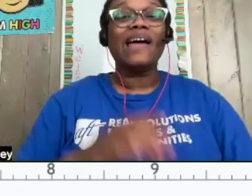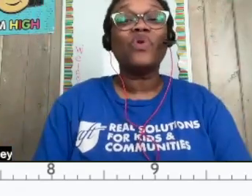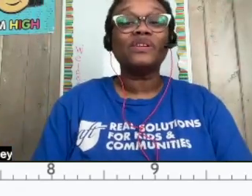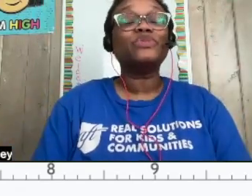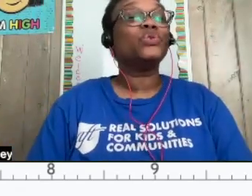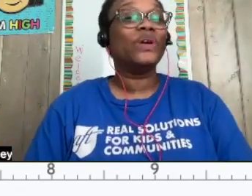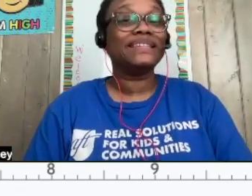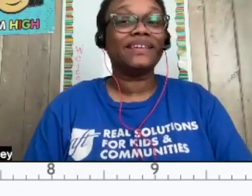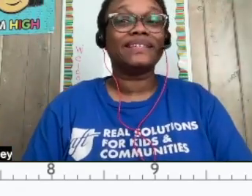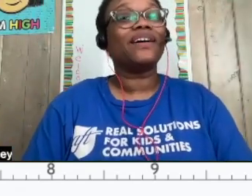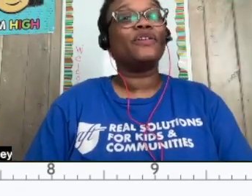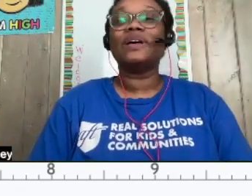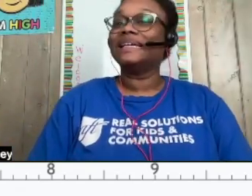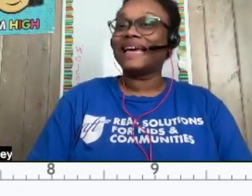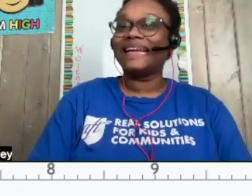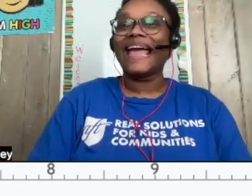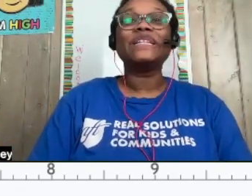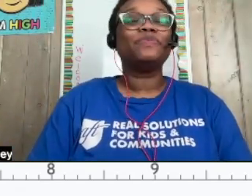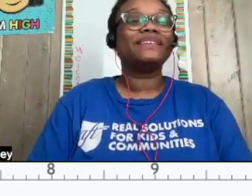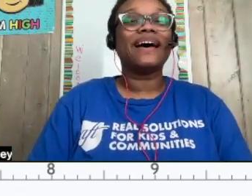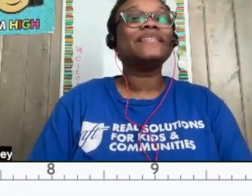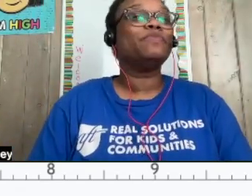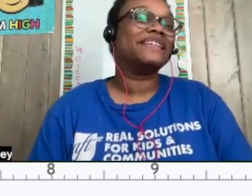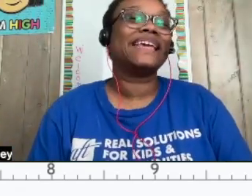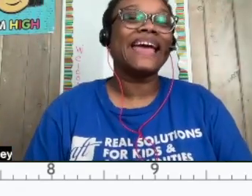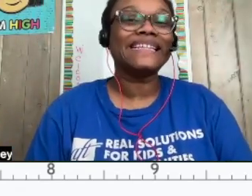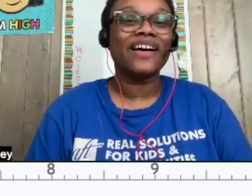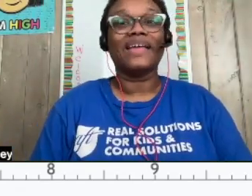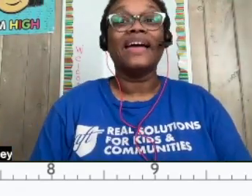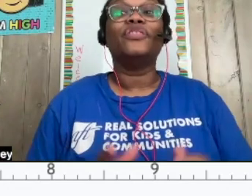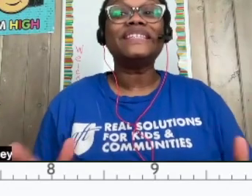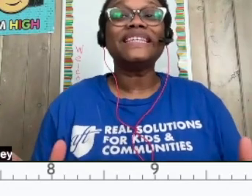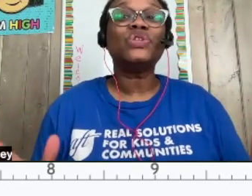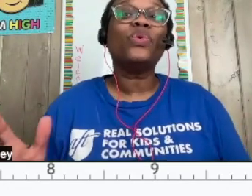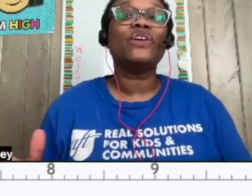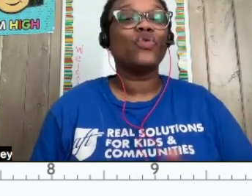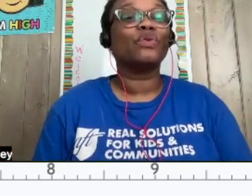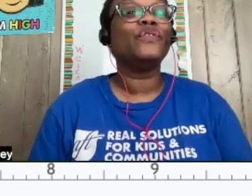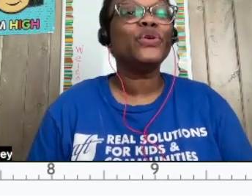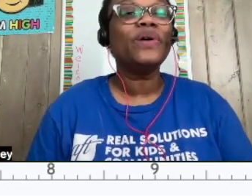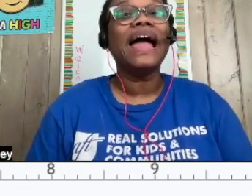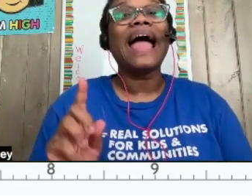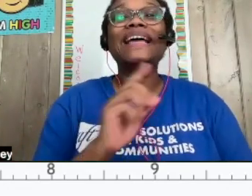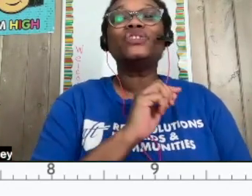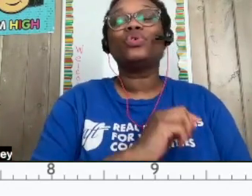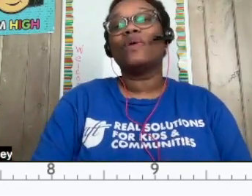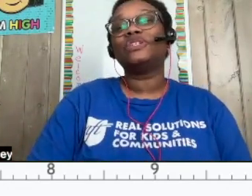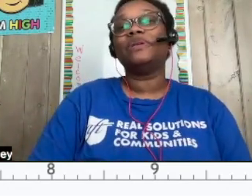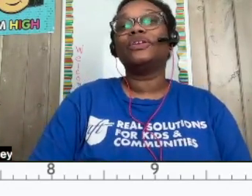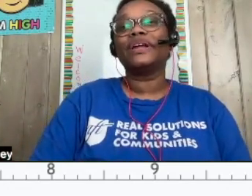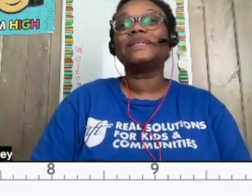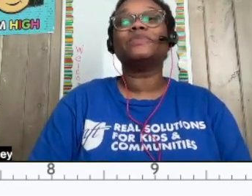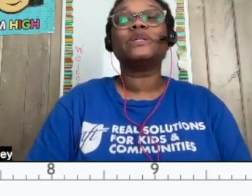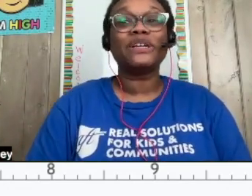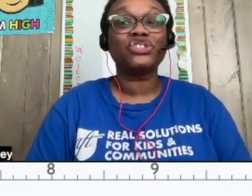Hi, and welcome to week 6 of Tiny Hands, Big Signs, Basic ASL. This is the week for review, and we're going